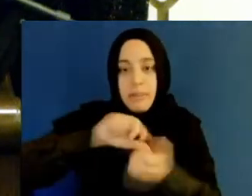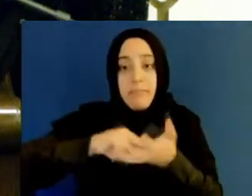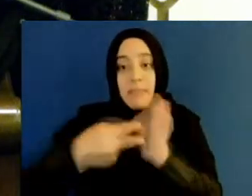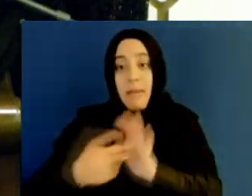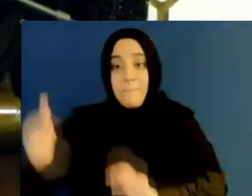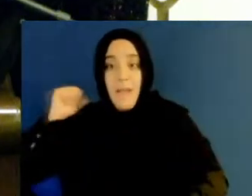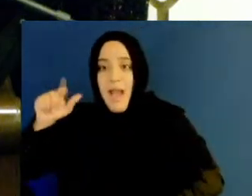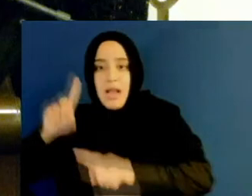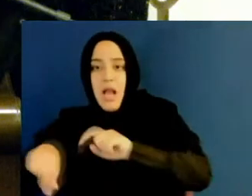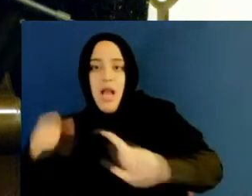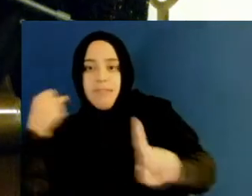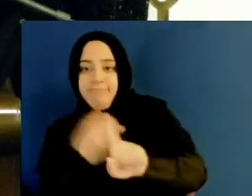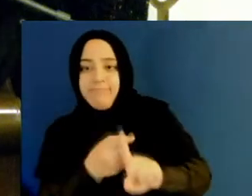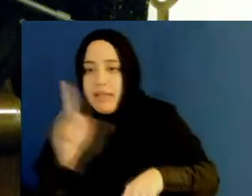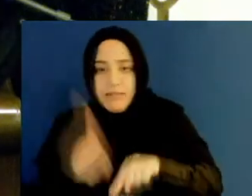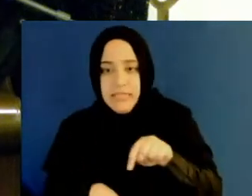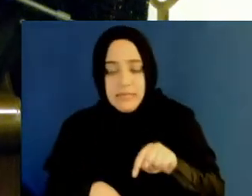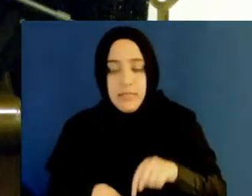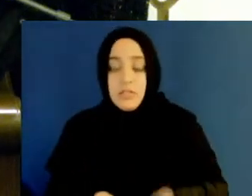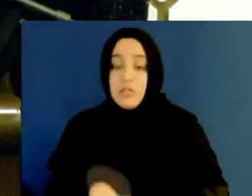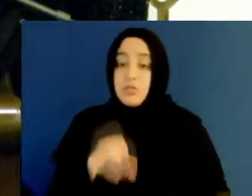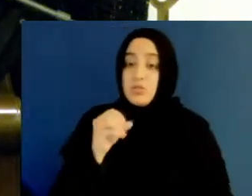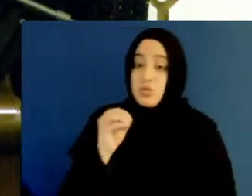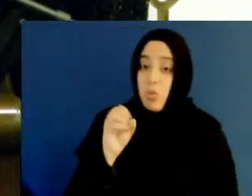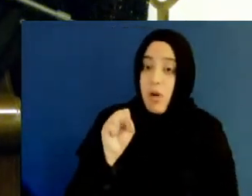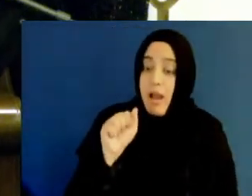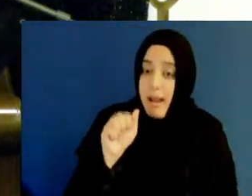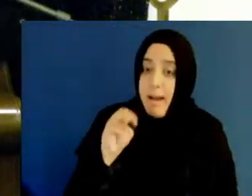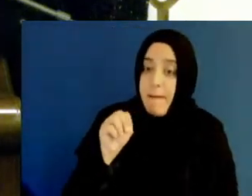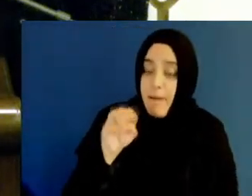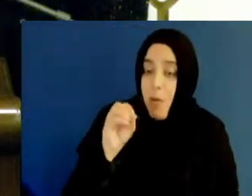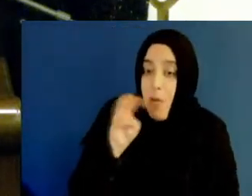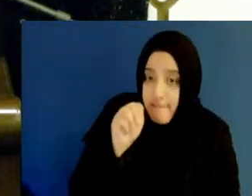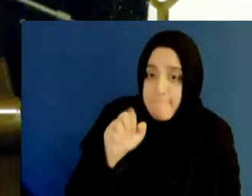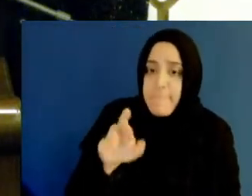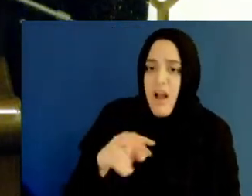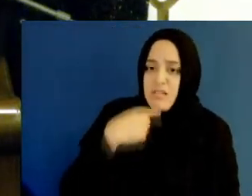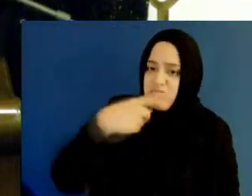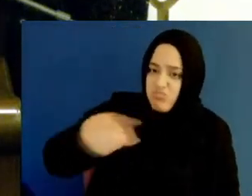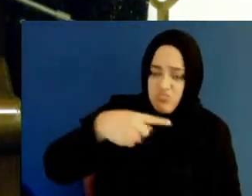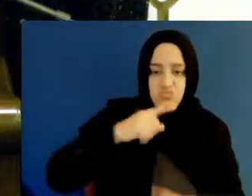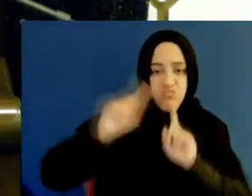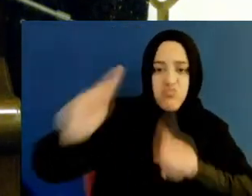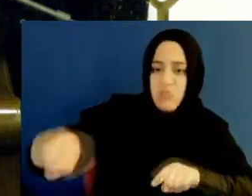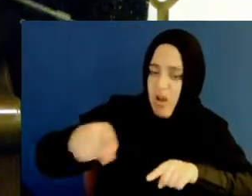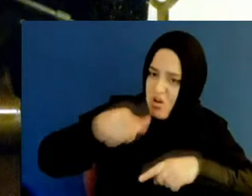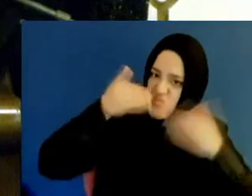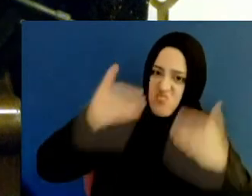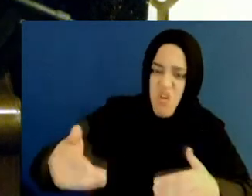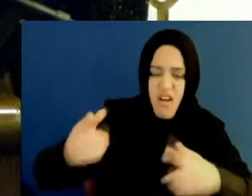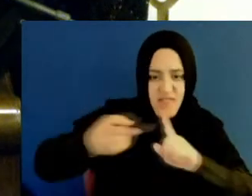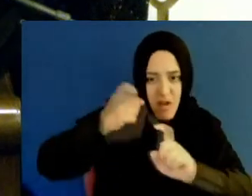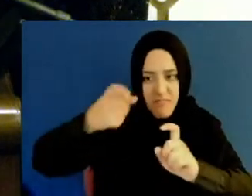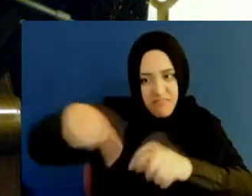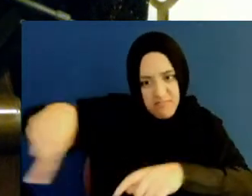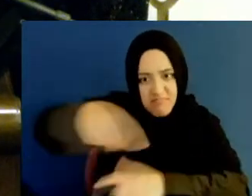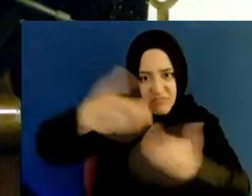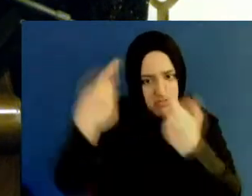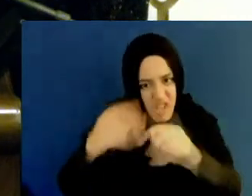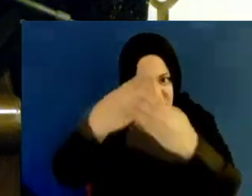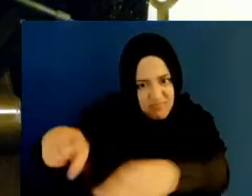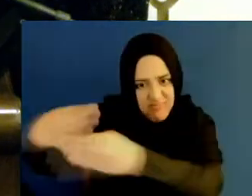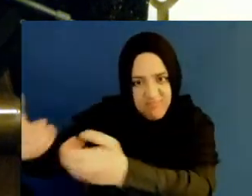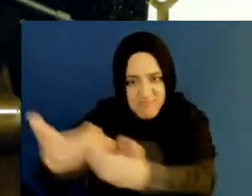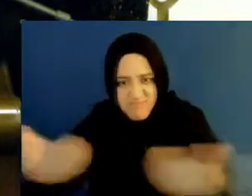them. 30,000 men, they sent a contingency of 1,000 to attack and separate between these four